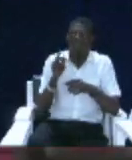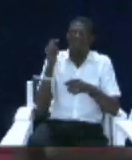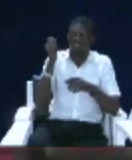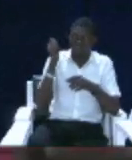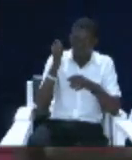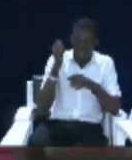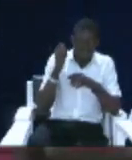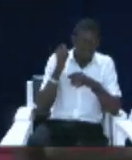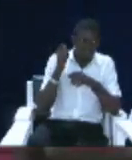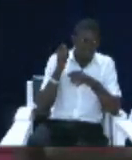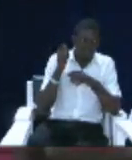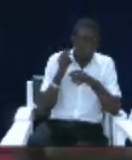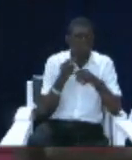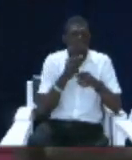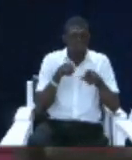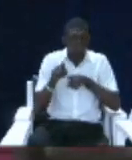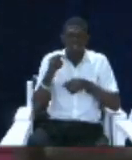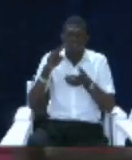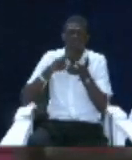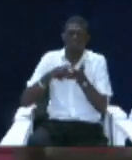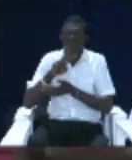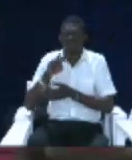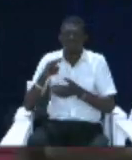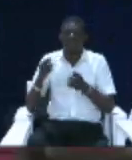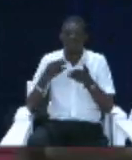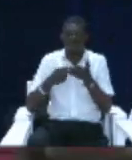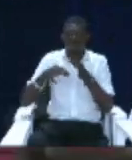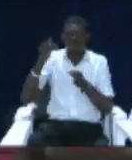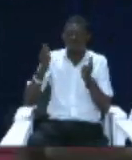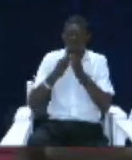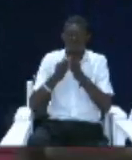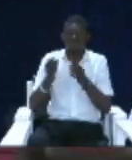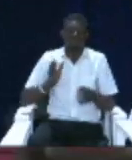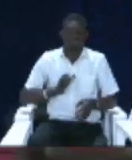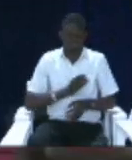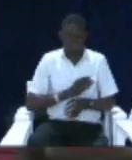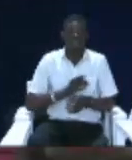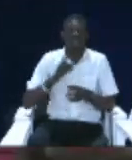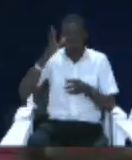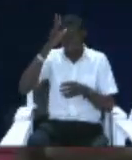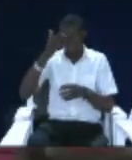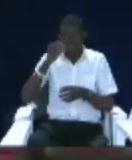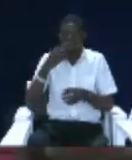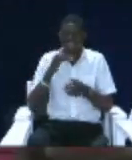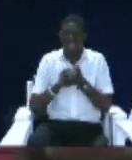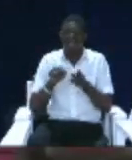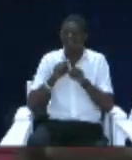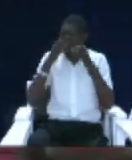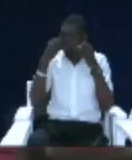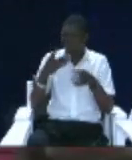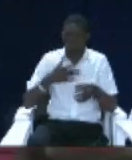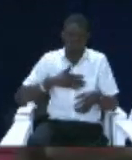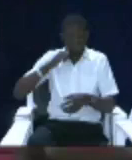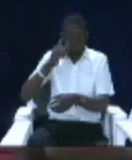testimony. During the 2022 Holy Ghost Congress, Daddy Gio said, "For as many of my